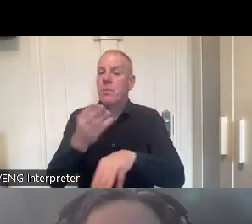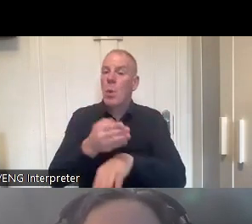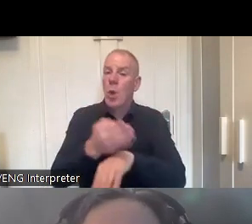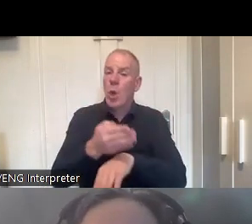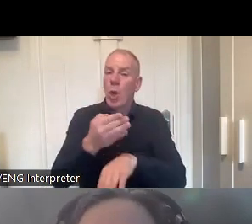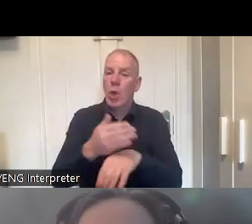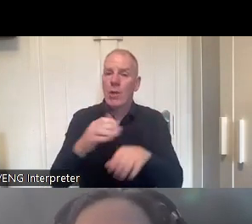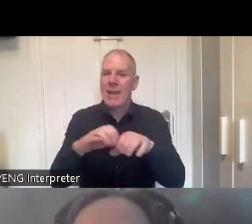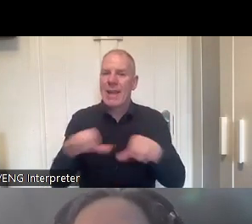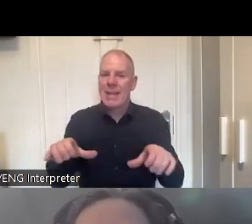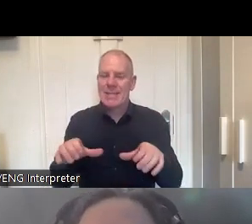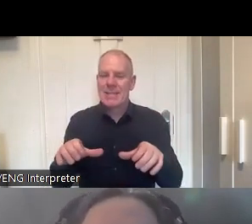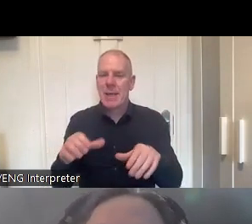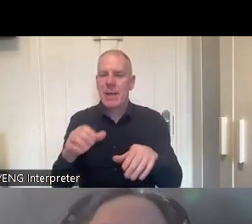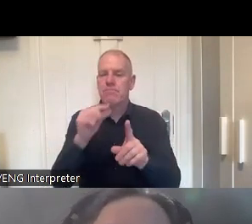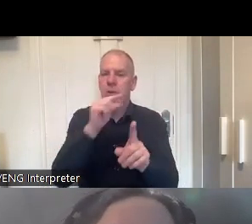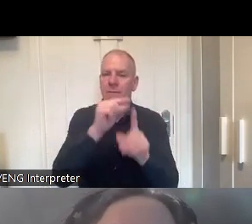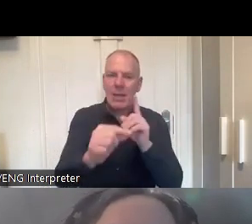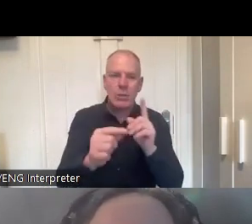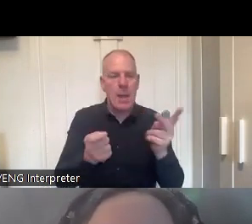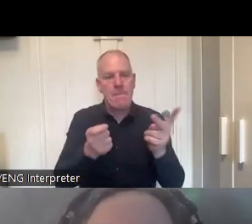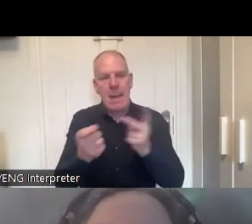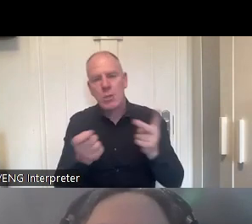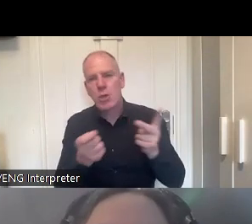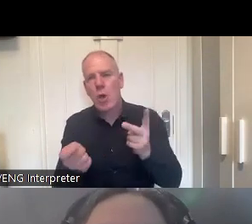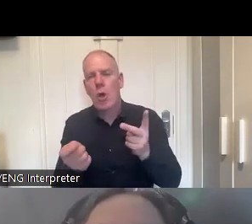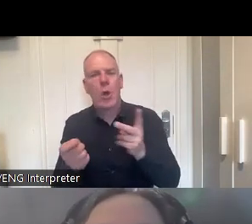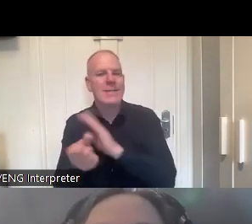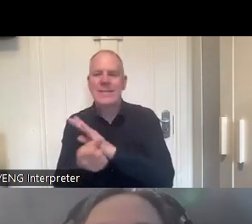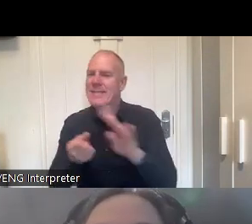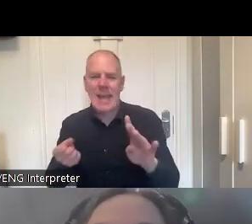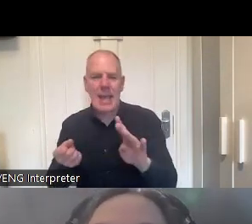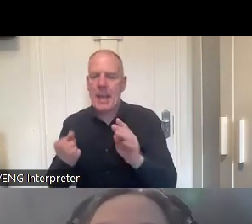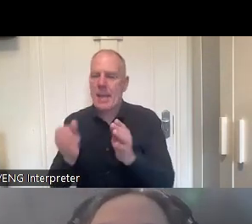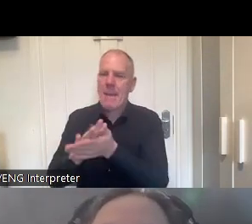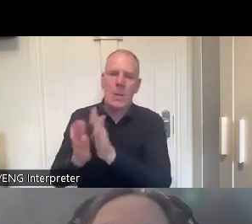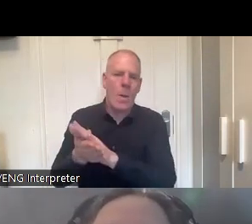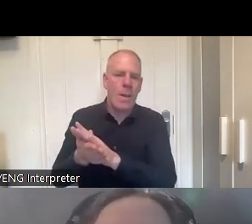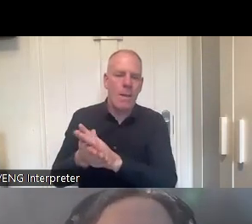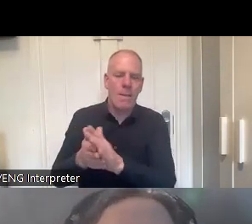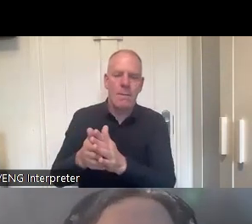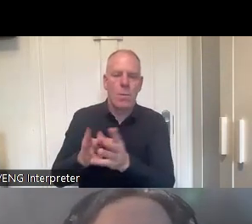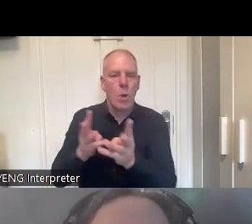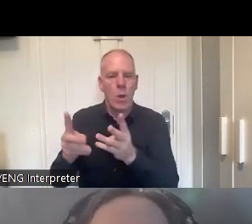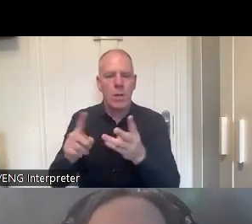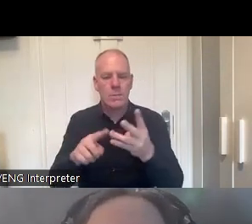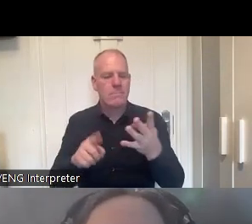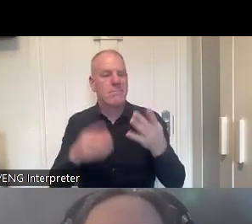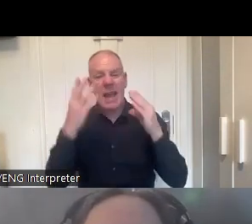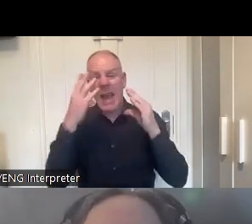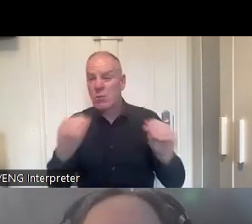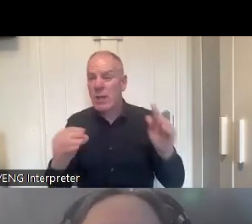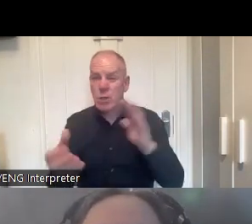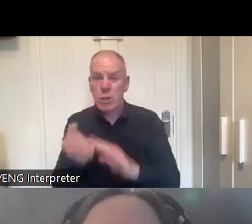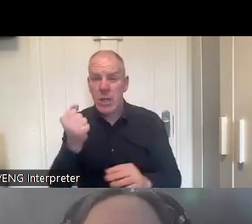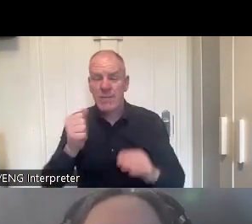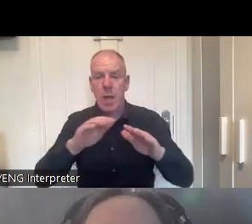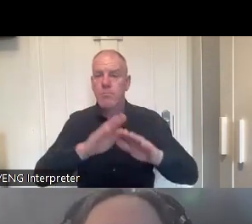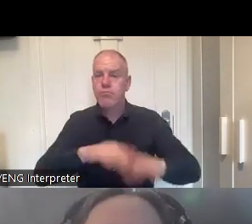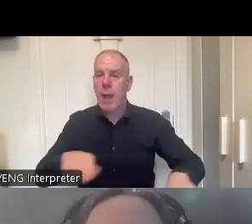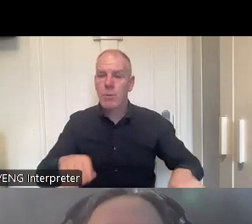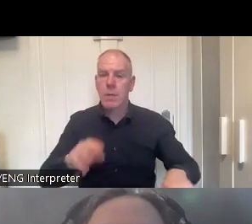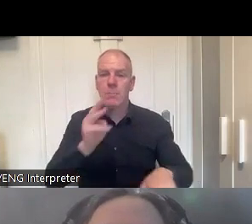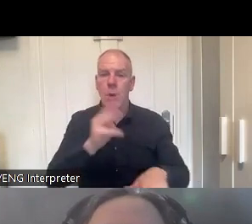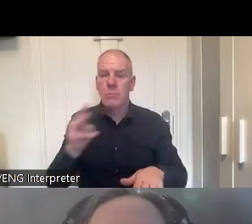class, so professional, managerial, or unskilled manual, education level, primary or lower versus